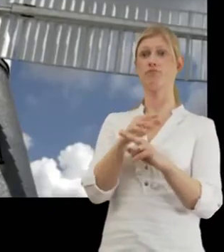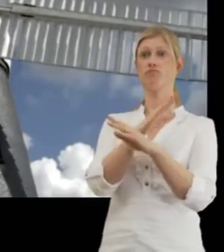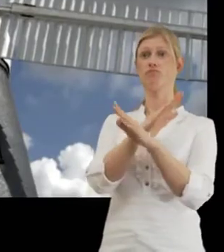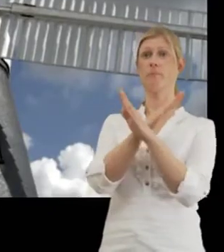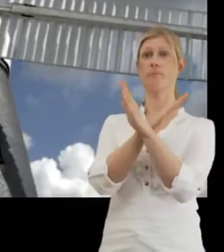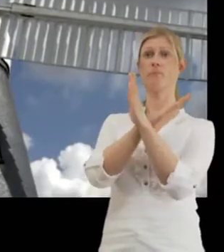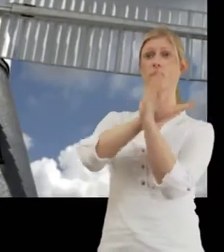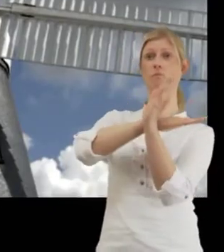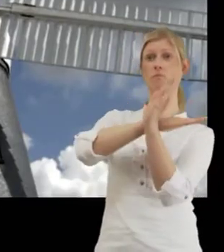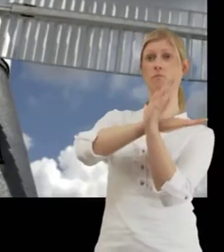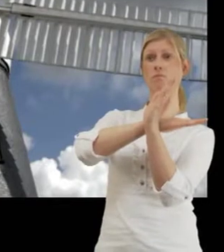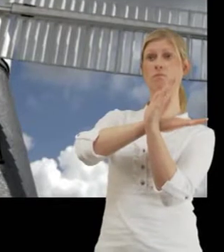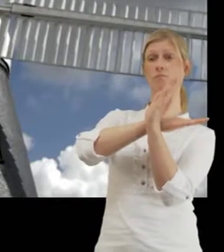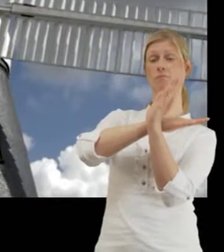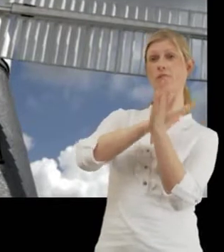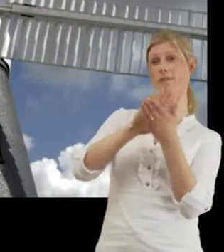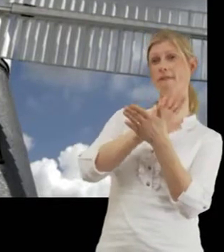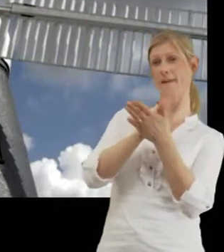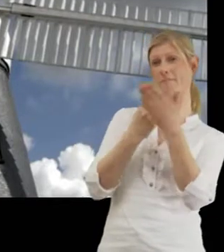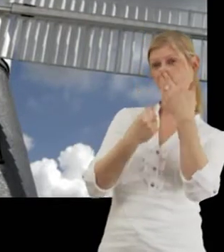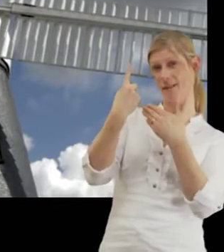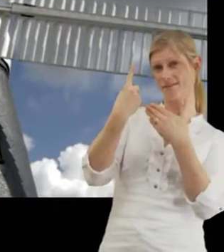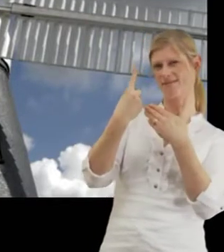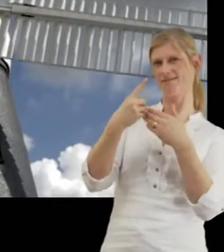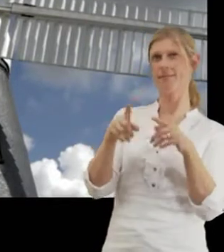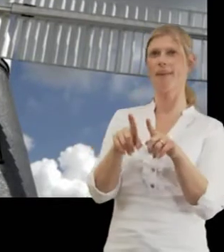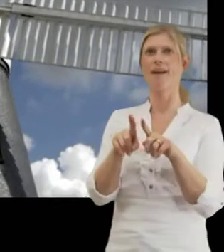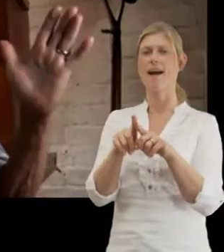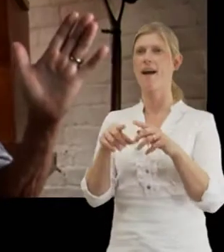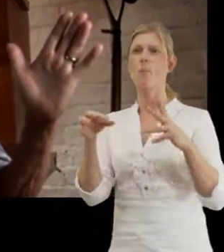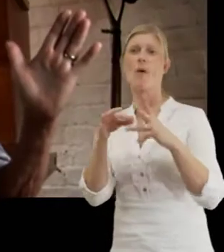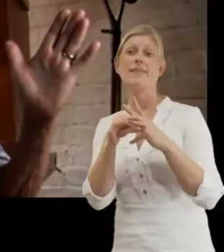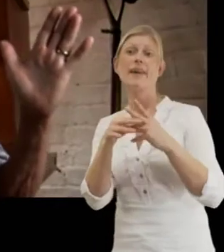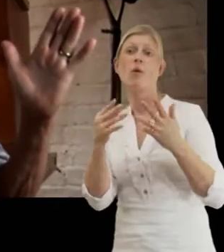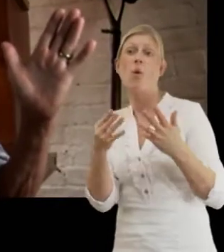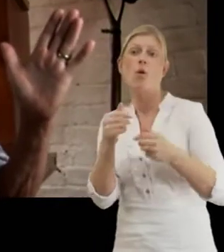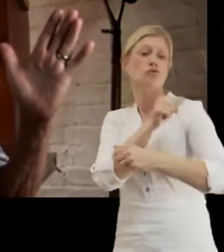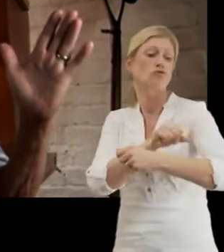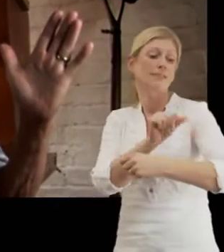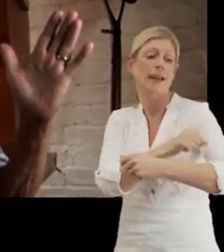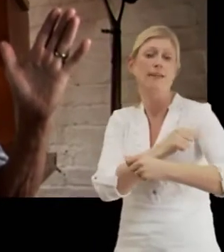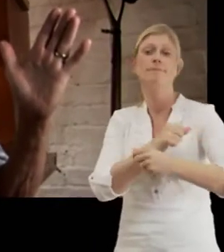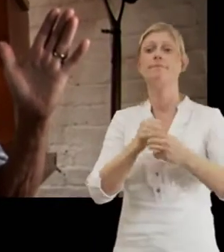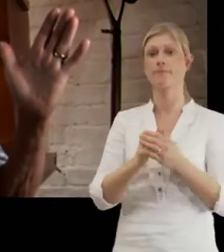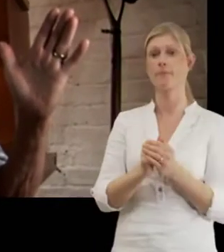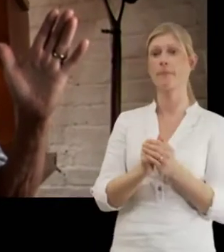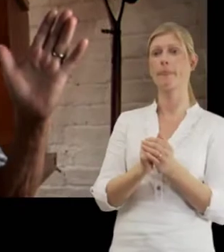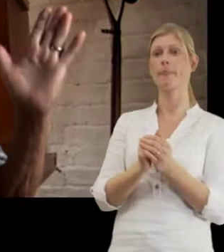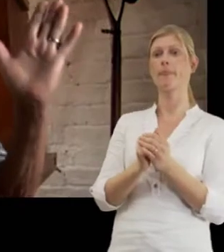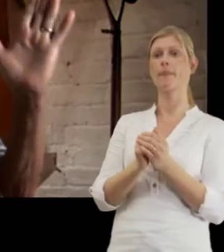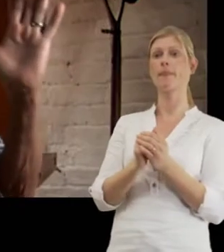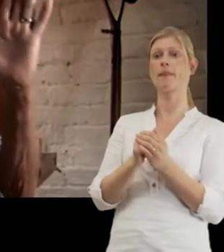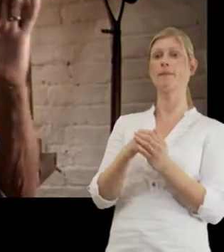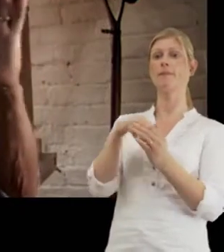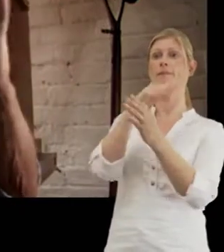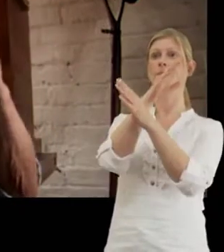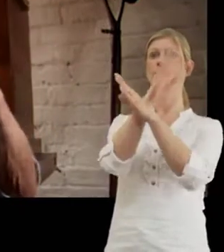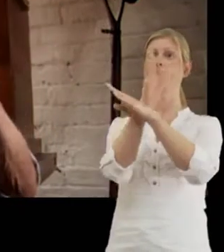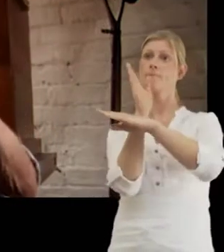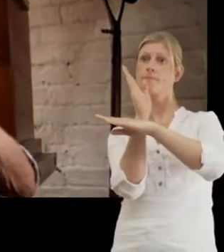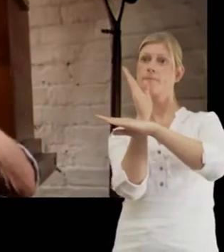top dead centre, that's a happy occasion, like a wedding or a christening or something like that. And if you see them just